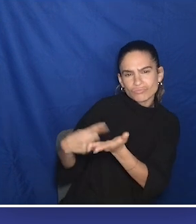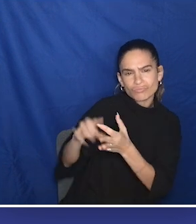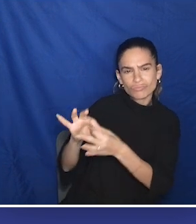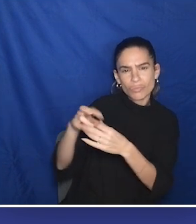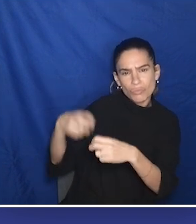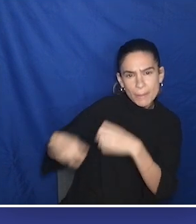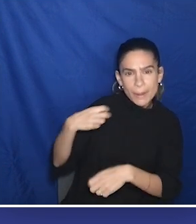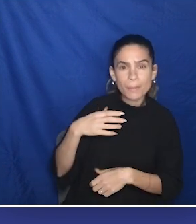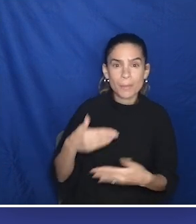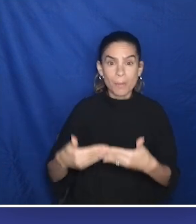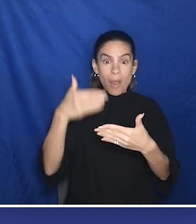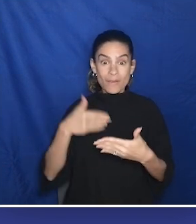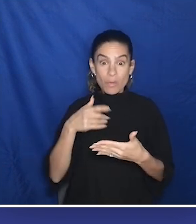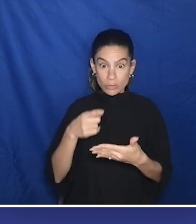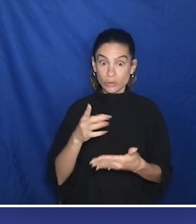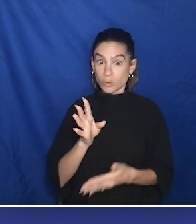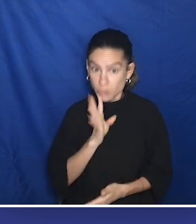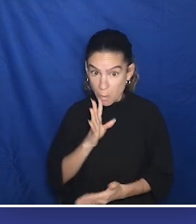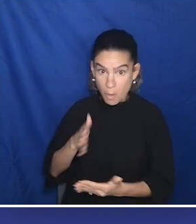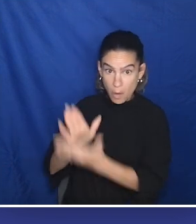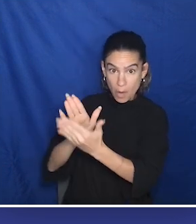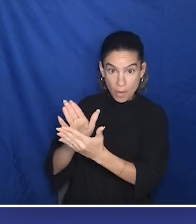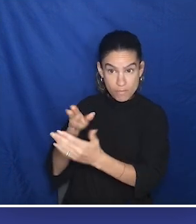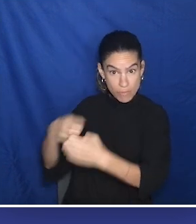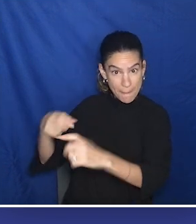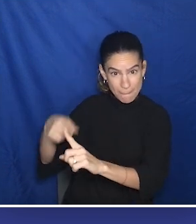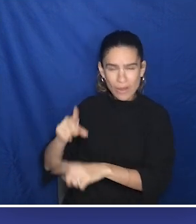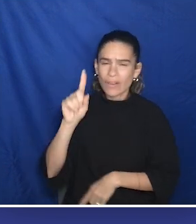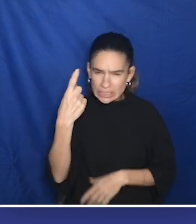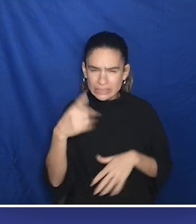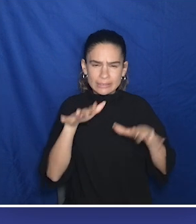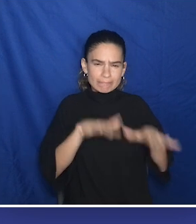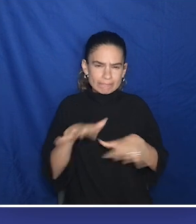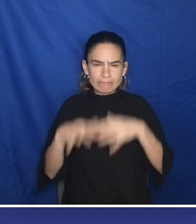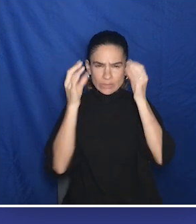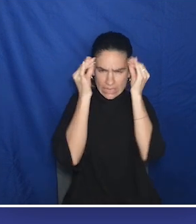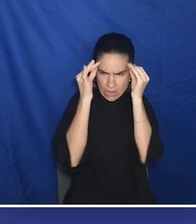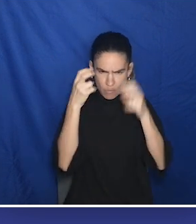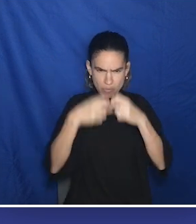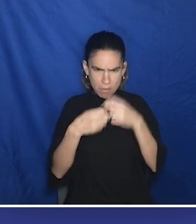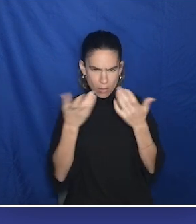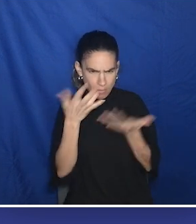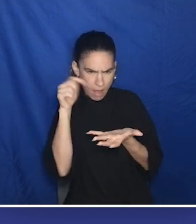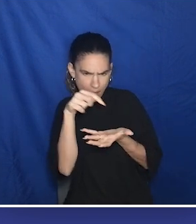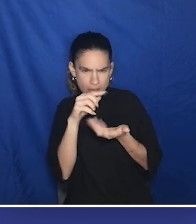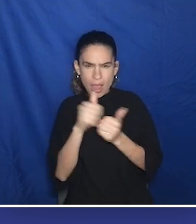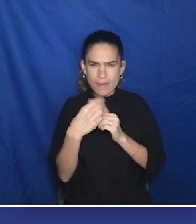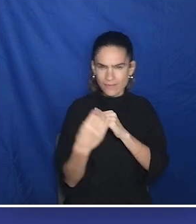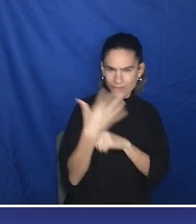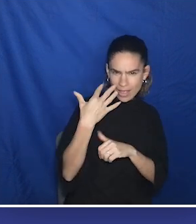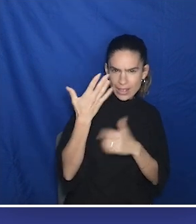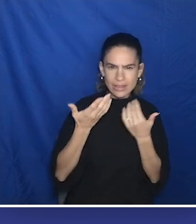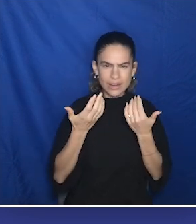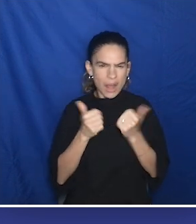the issue. Before you talk with your caregiver about the issue, take some time to think about what the problem is and how it is